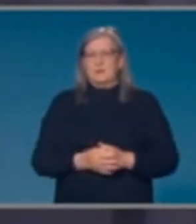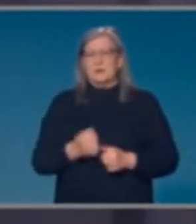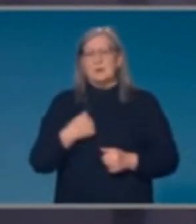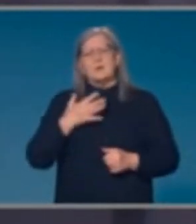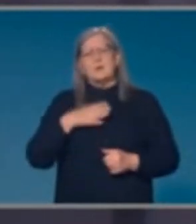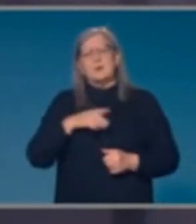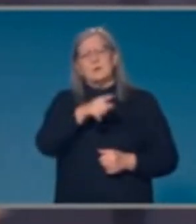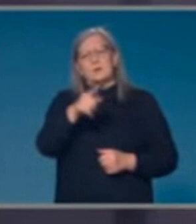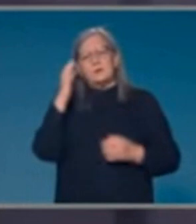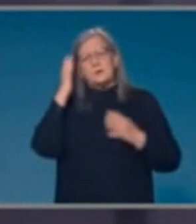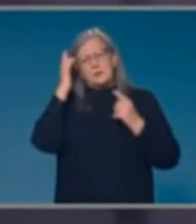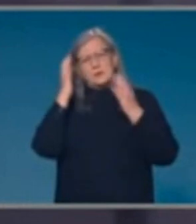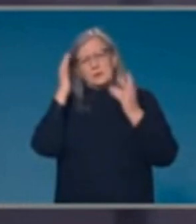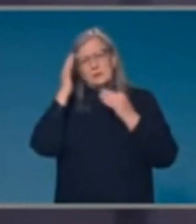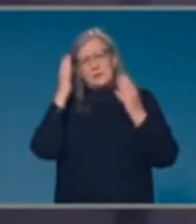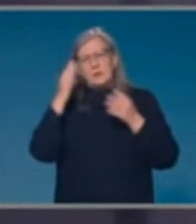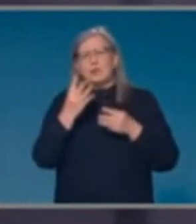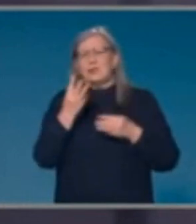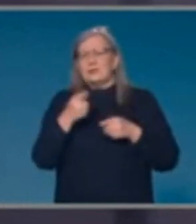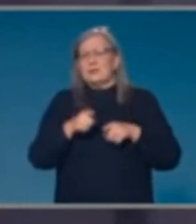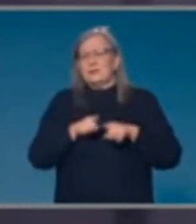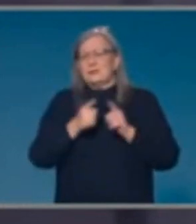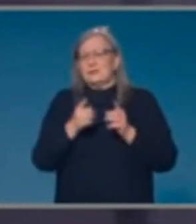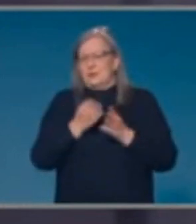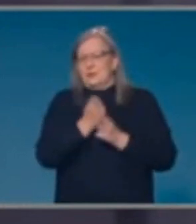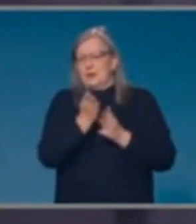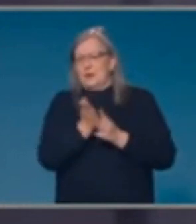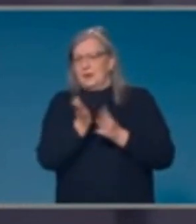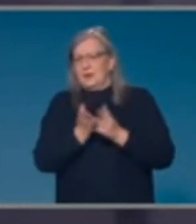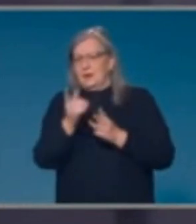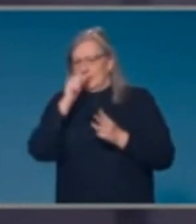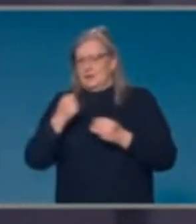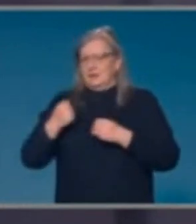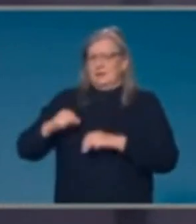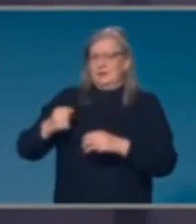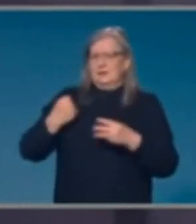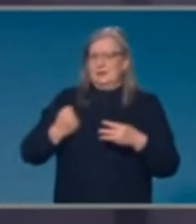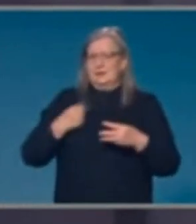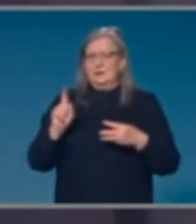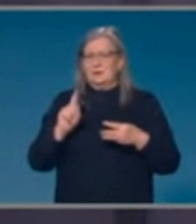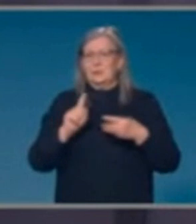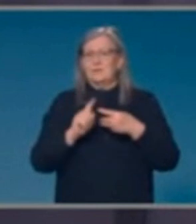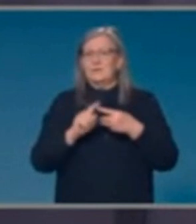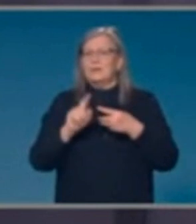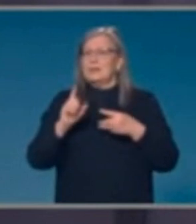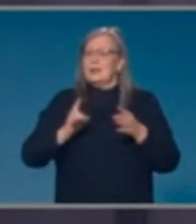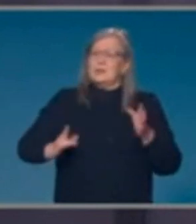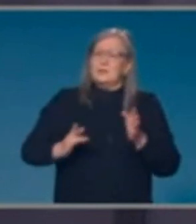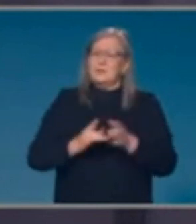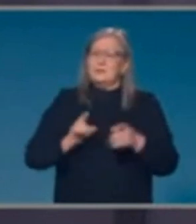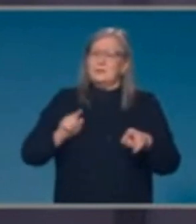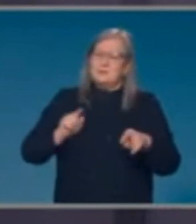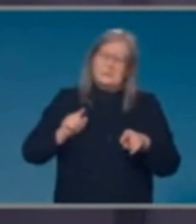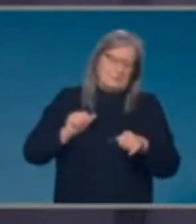are ways of preventing the illness, and absolutely the first way and most important way for that is vaccination. But there are